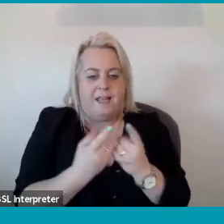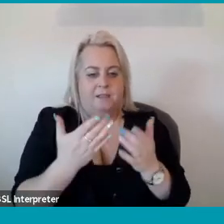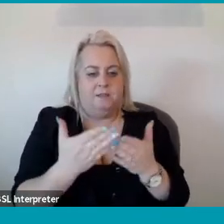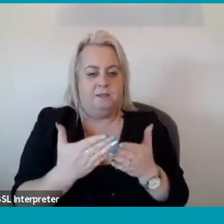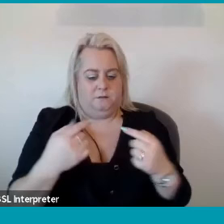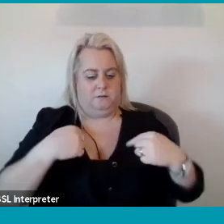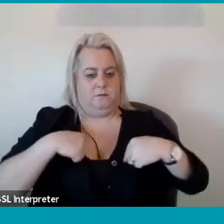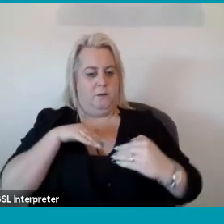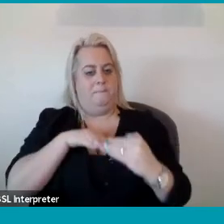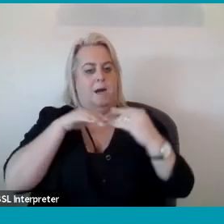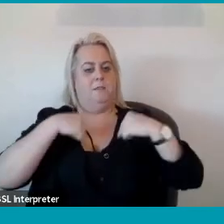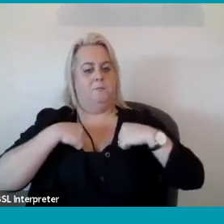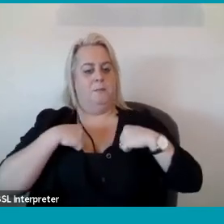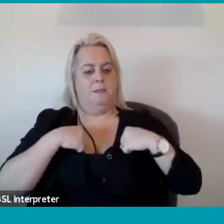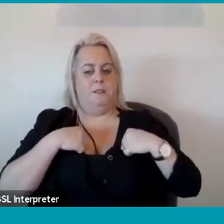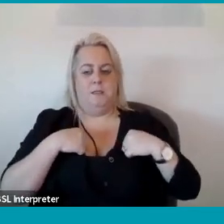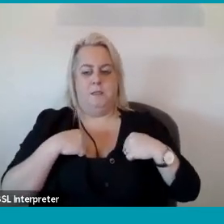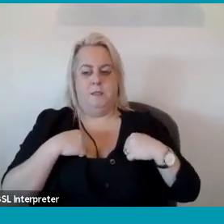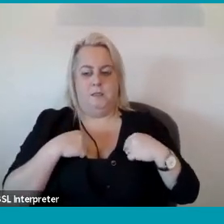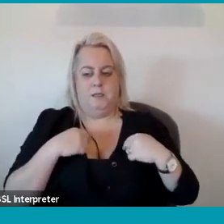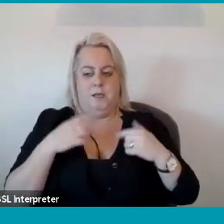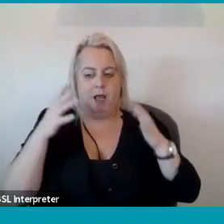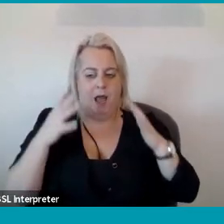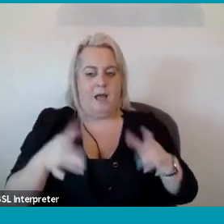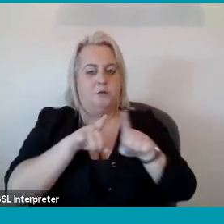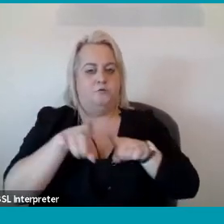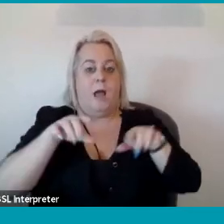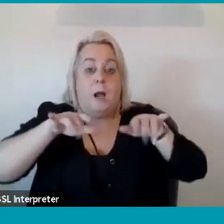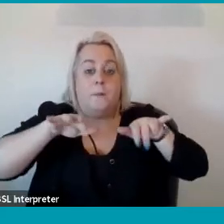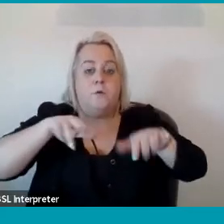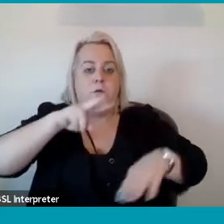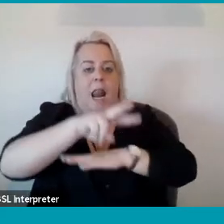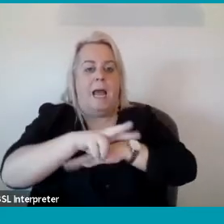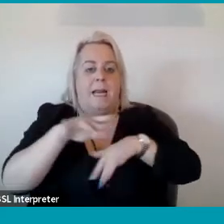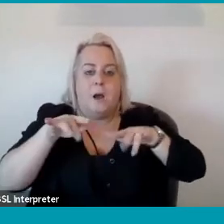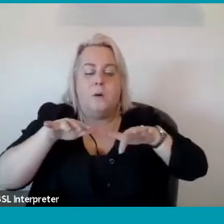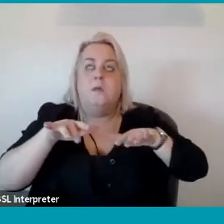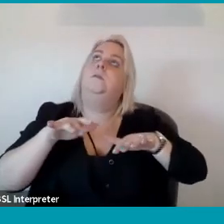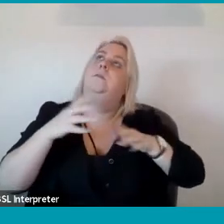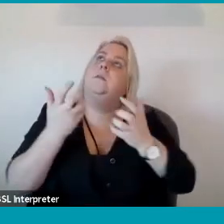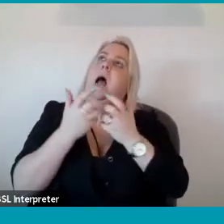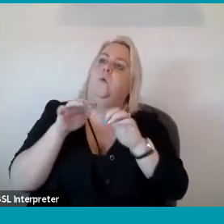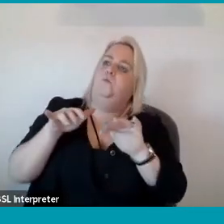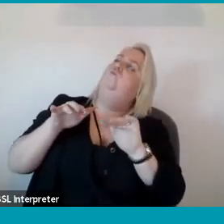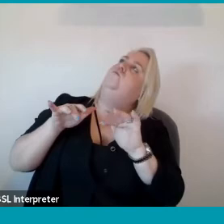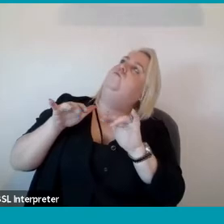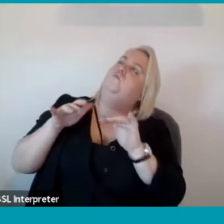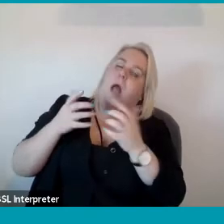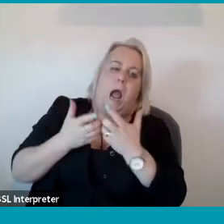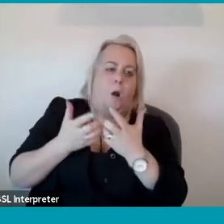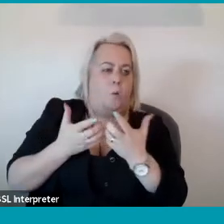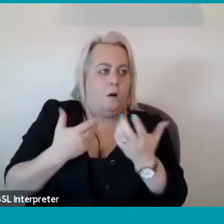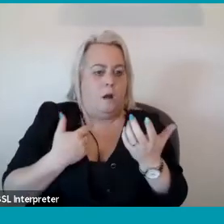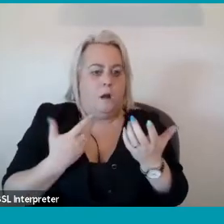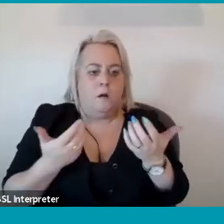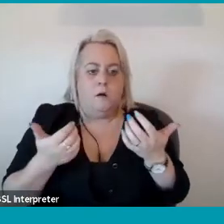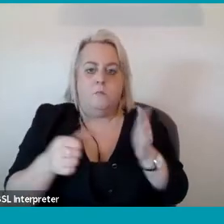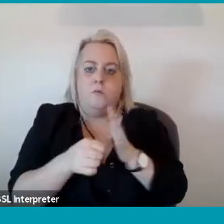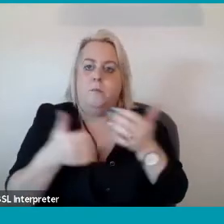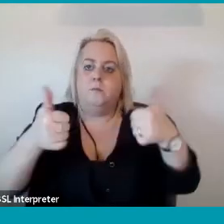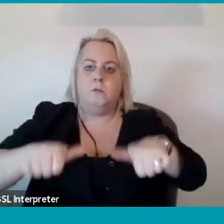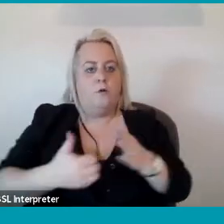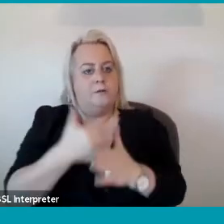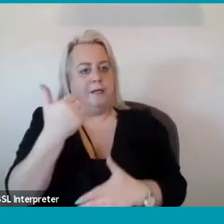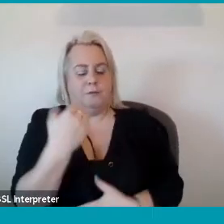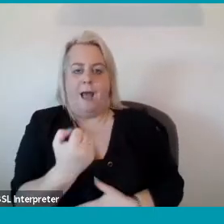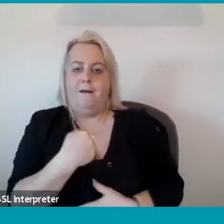me, so I could work lying down. I had to come up with those problem solving skills that, I had to invent on the spot. And actually